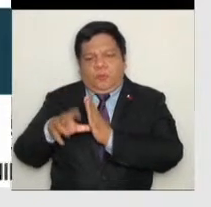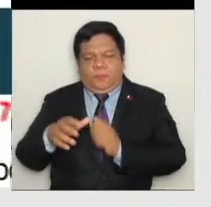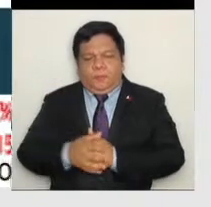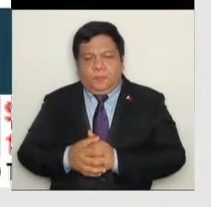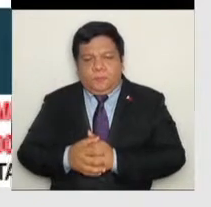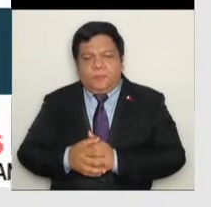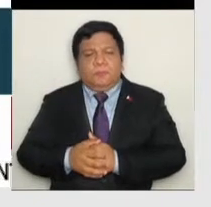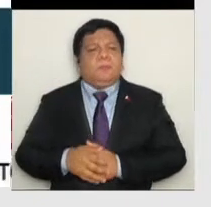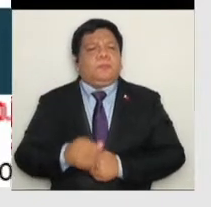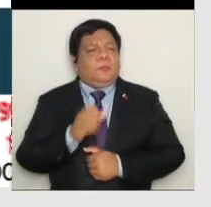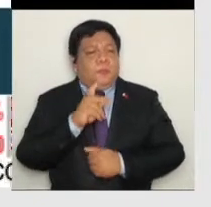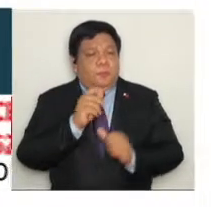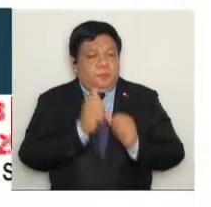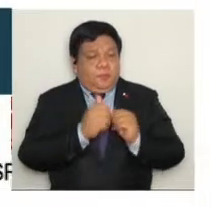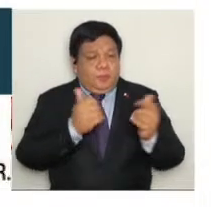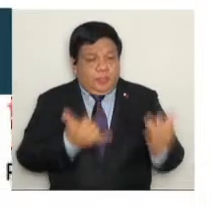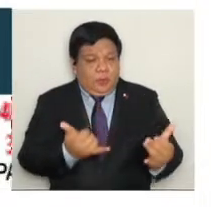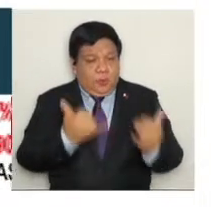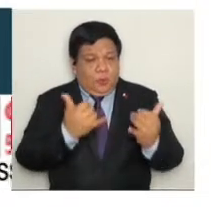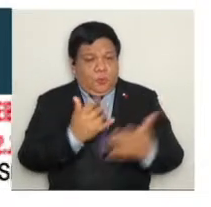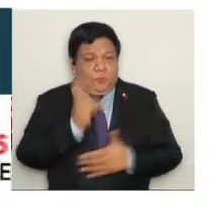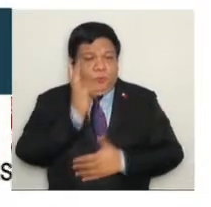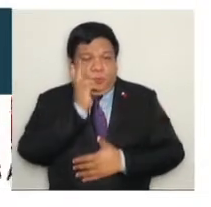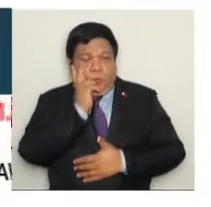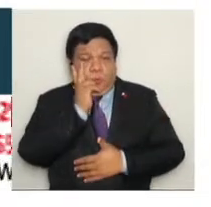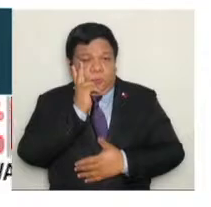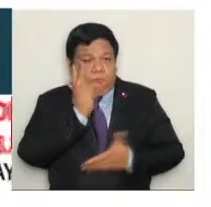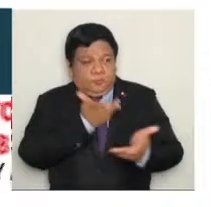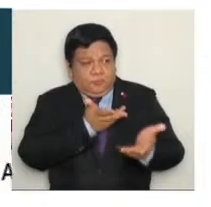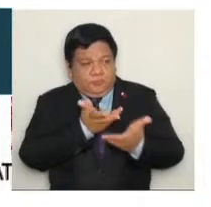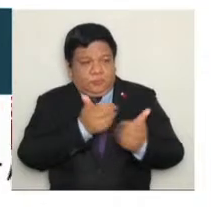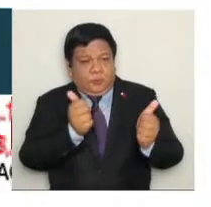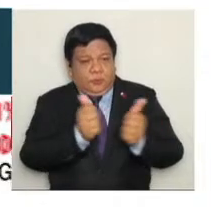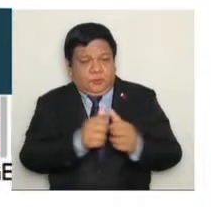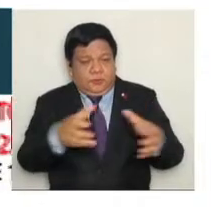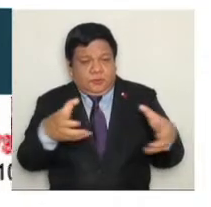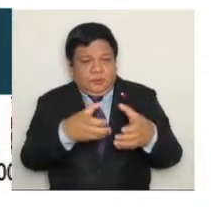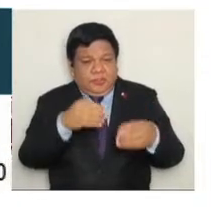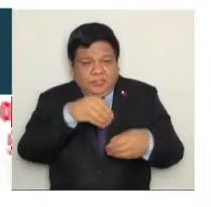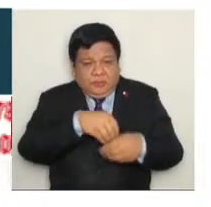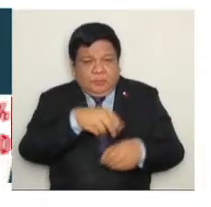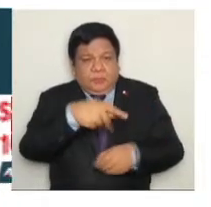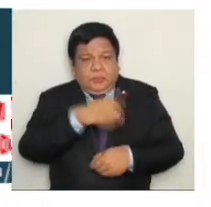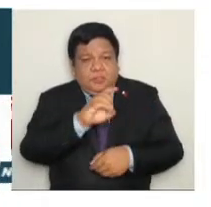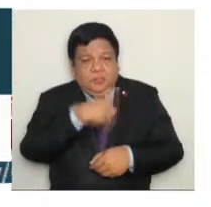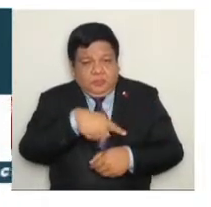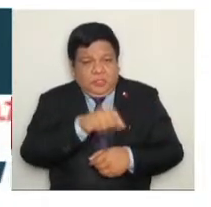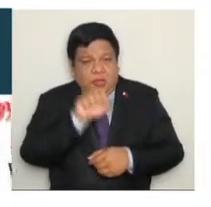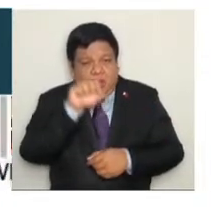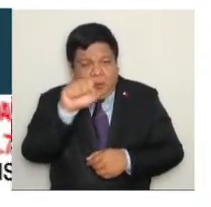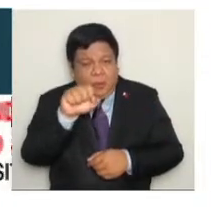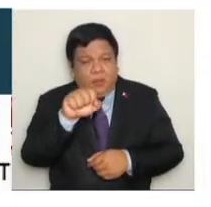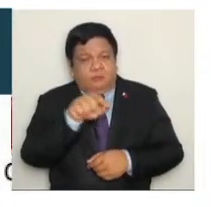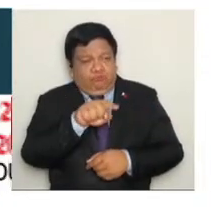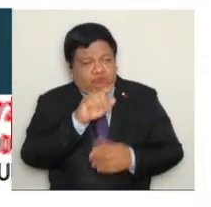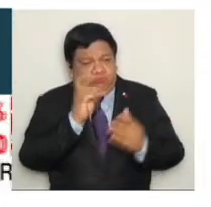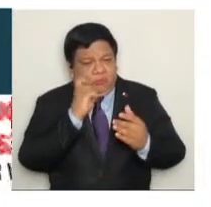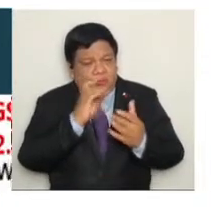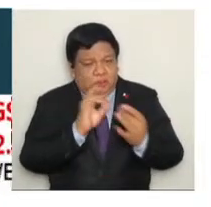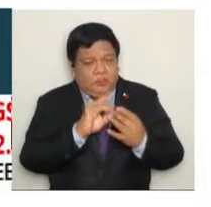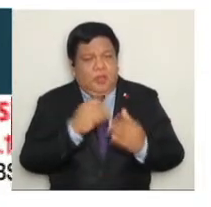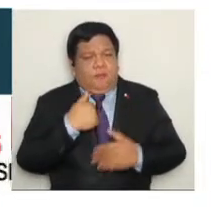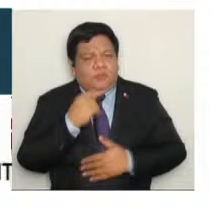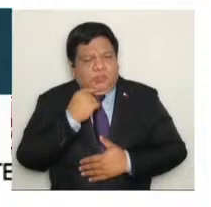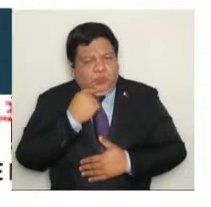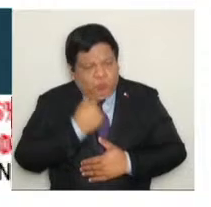the president is talking to this faction within the PDP Laban. You said it yourself, he is seriously